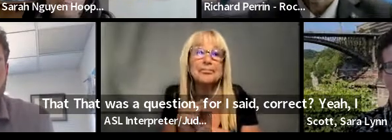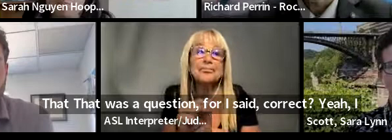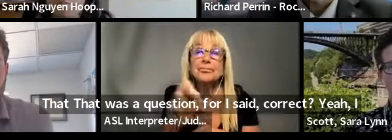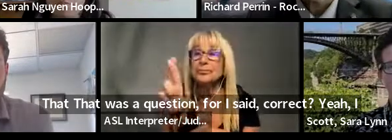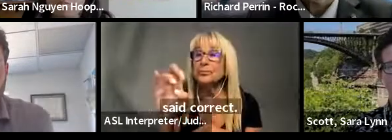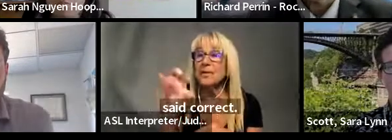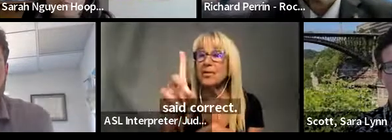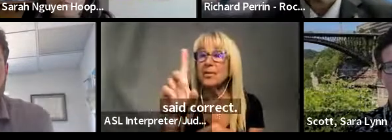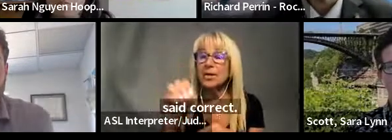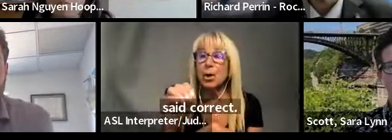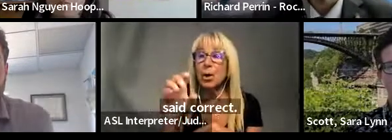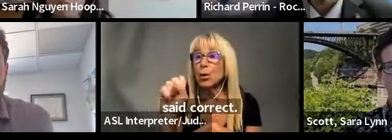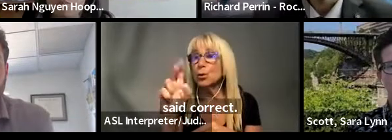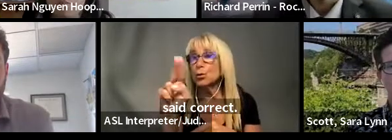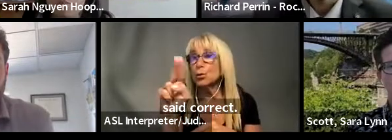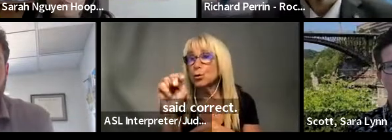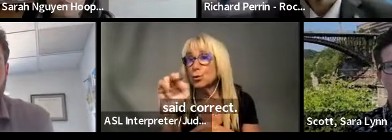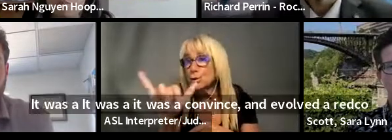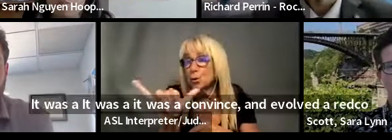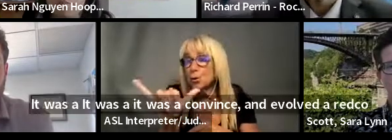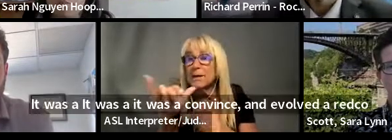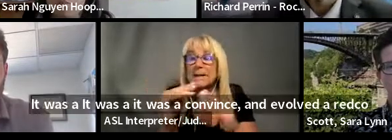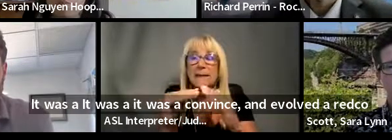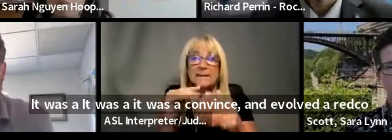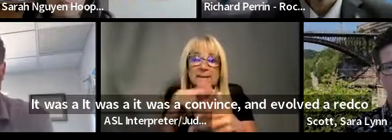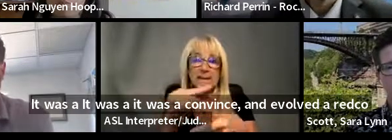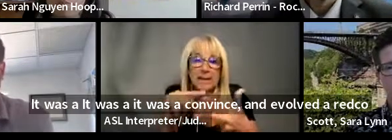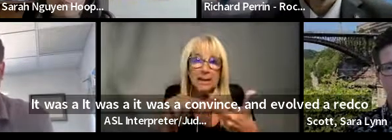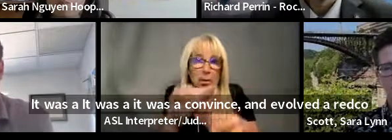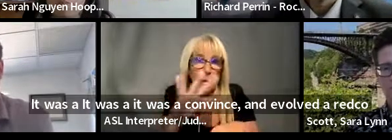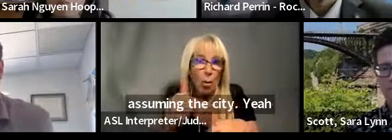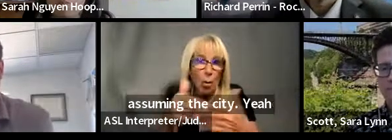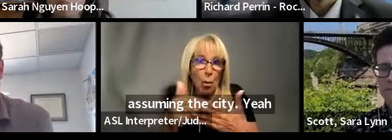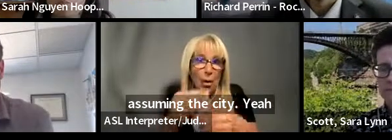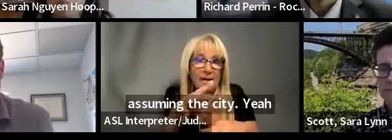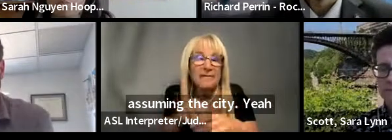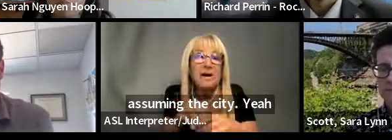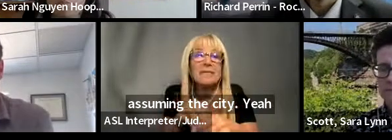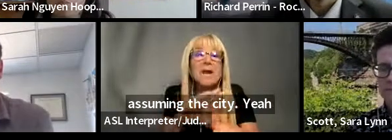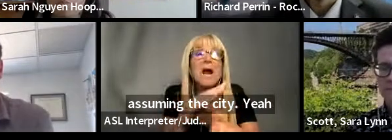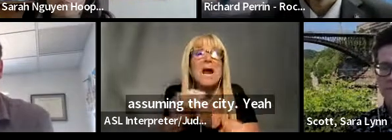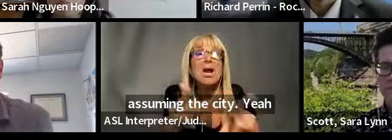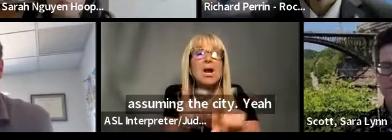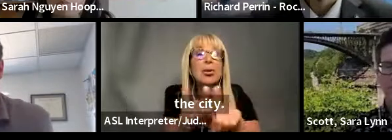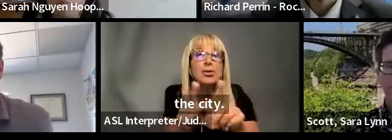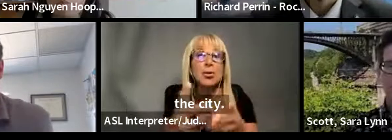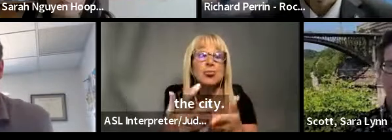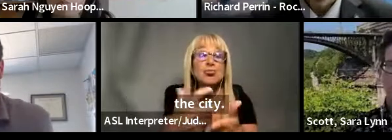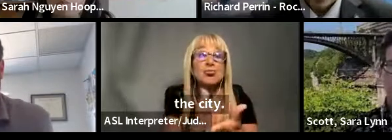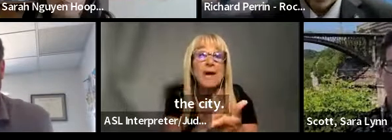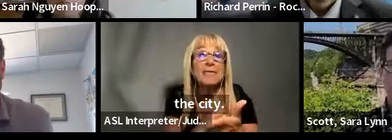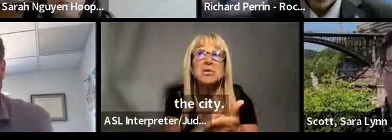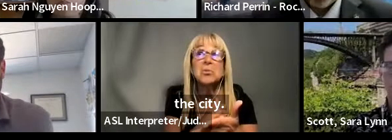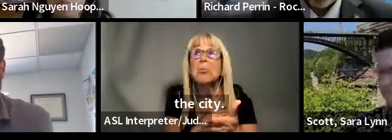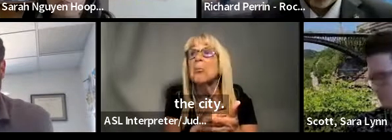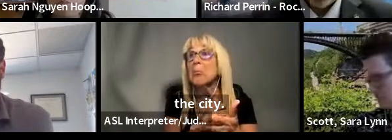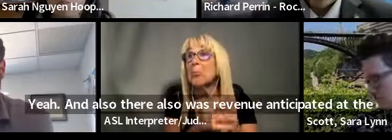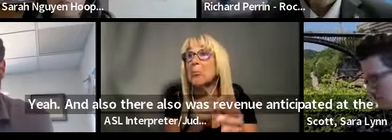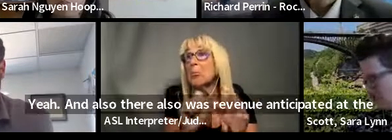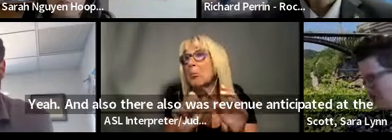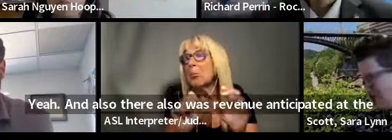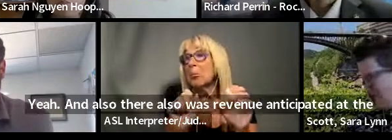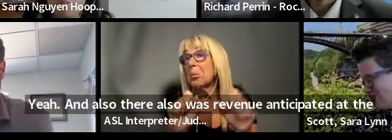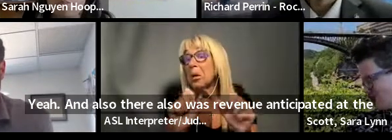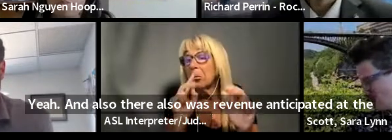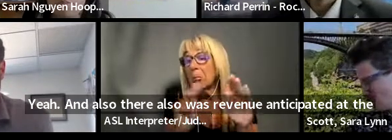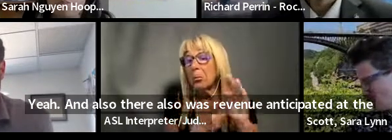Redco, SUNY, the city. Yeah, and Yeah. there also was revenue anticipated at the time, potentially through a